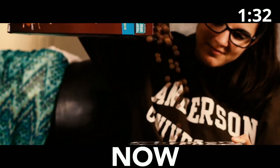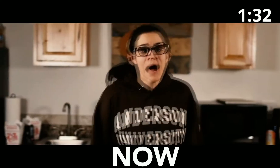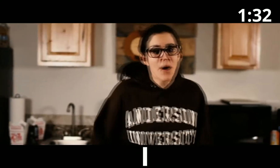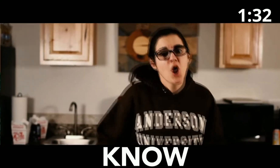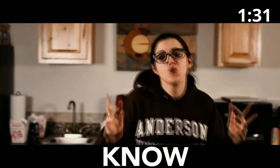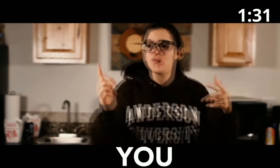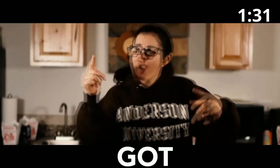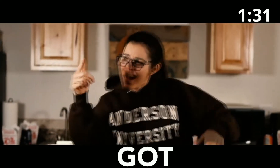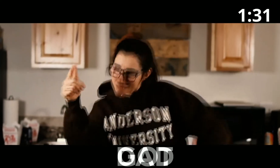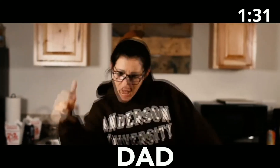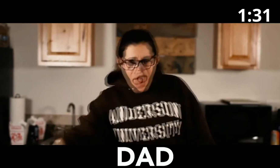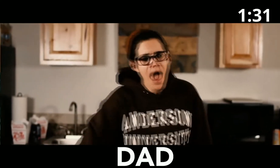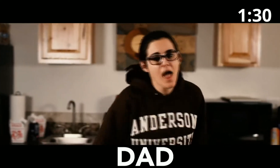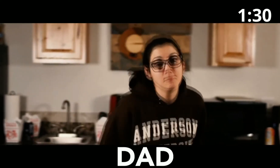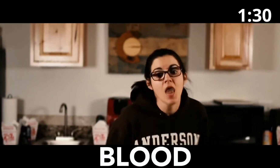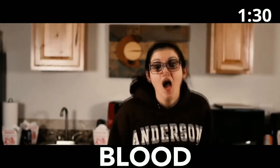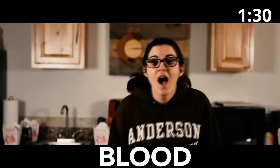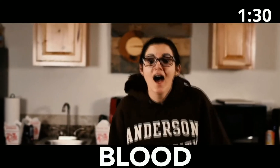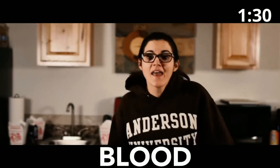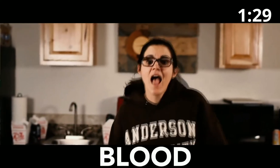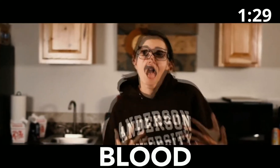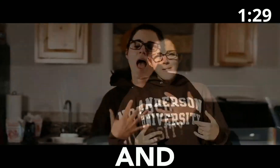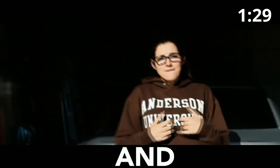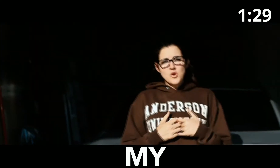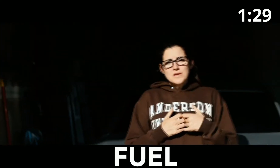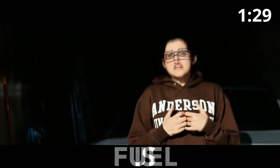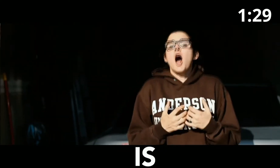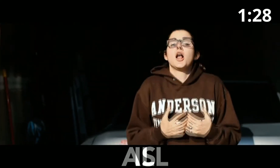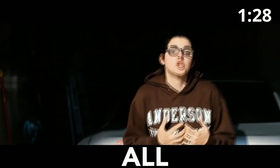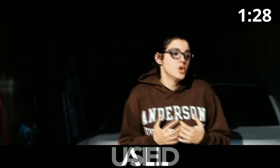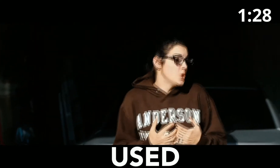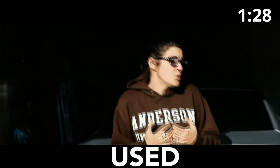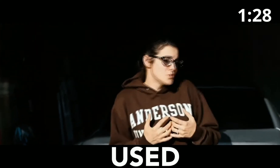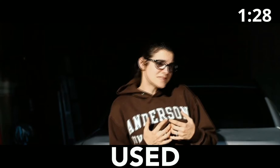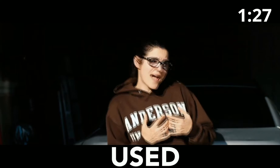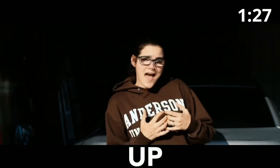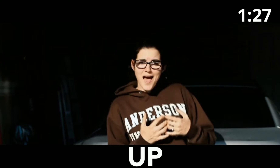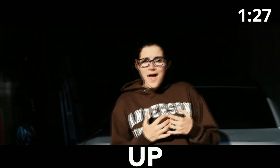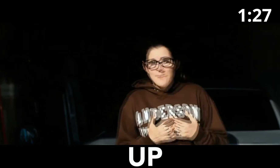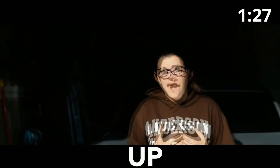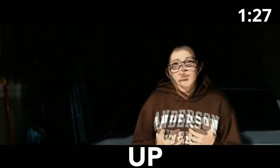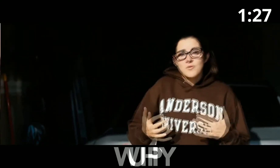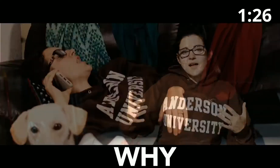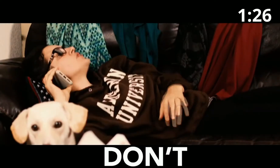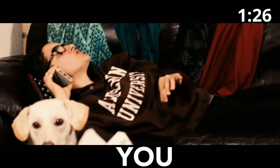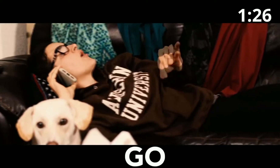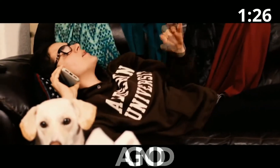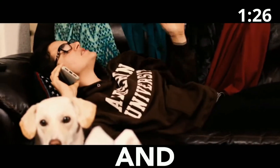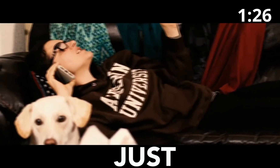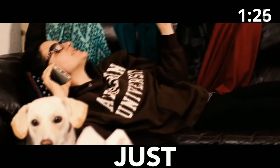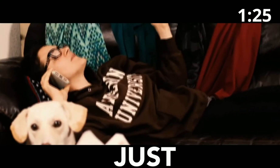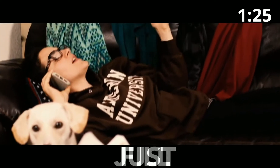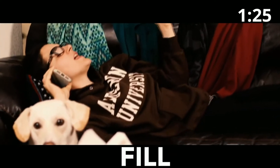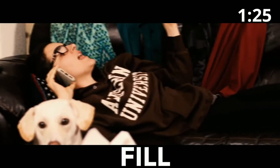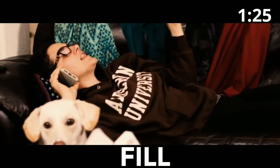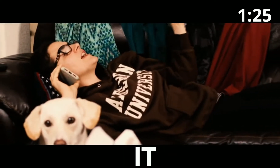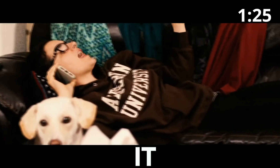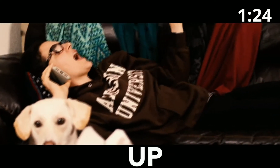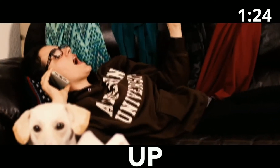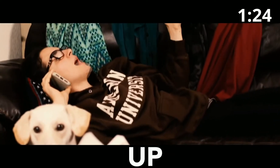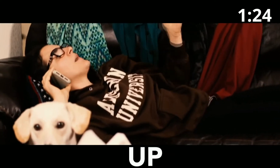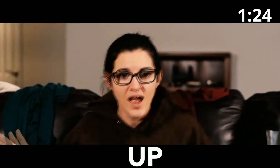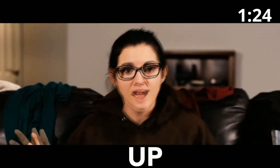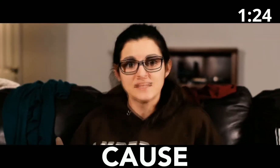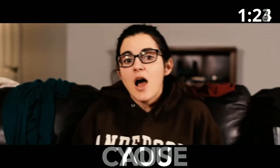out. Now I know you got dad blood and my feelings all used up. Why don't you go and just fill